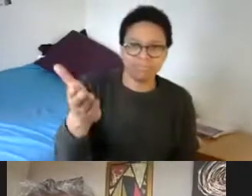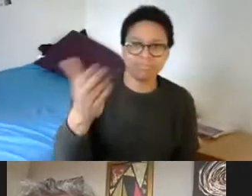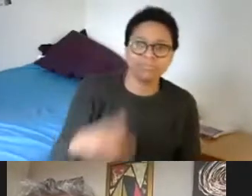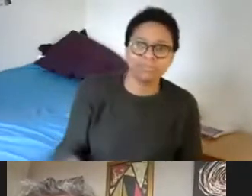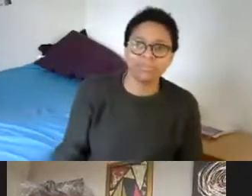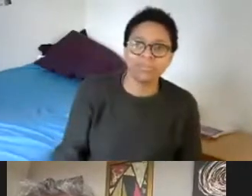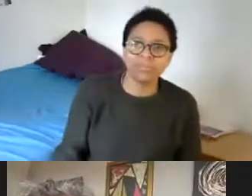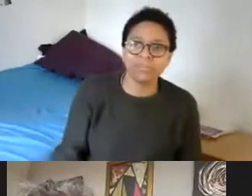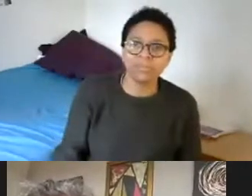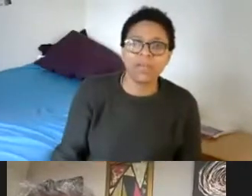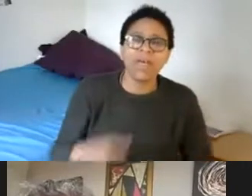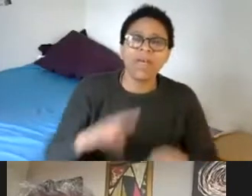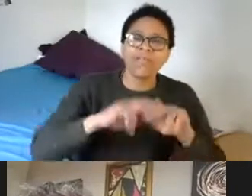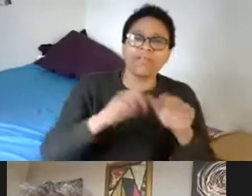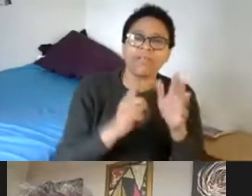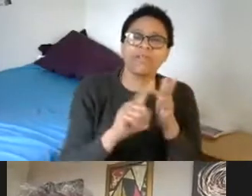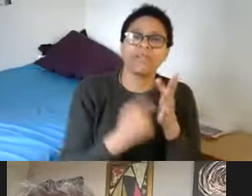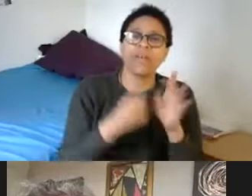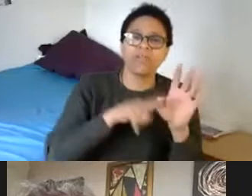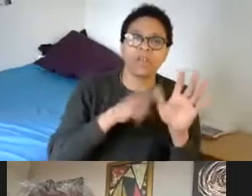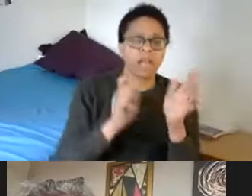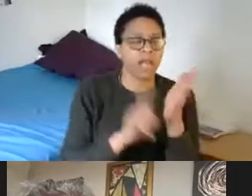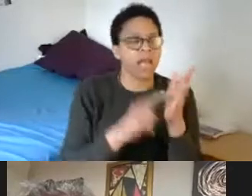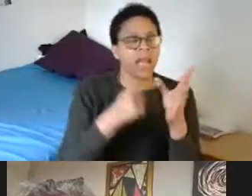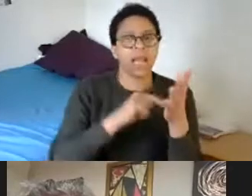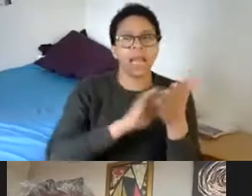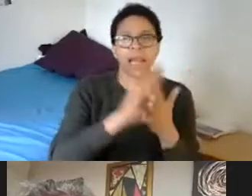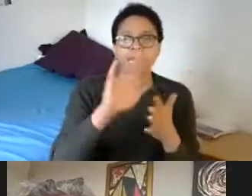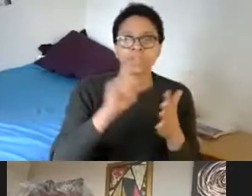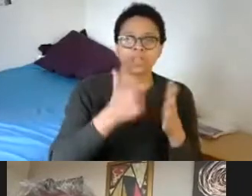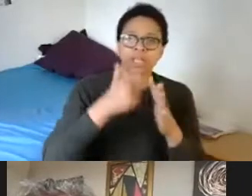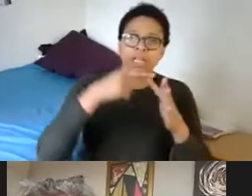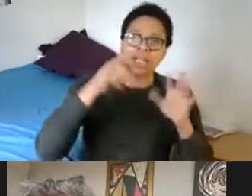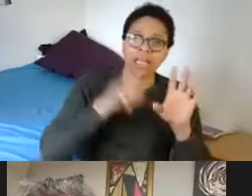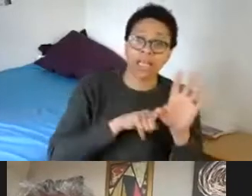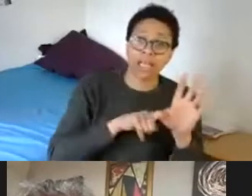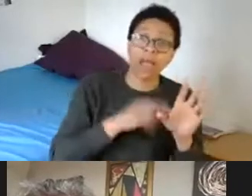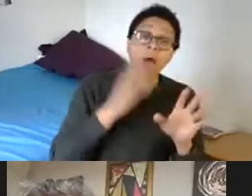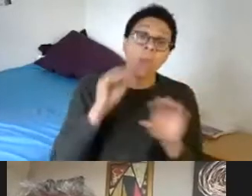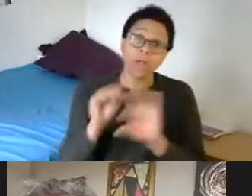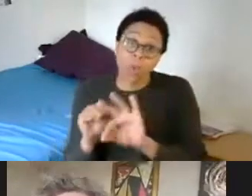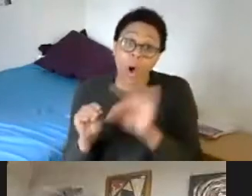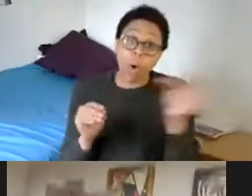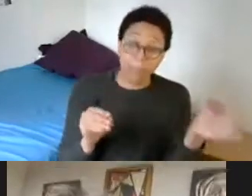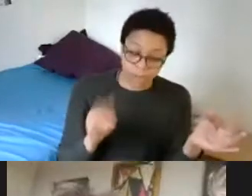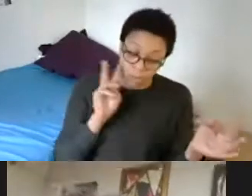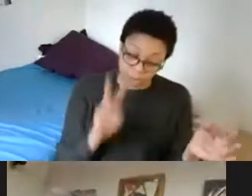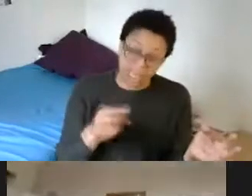go inside, you find these pressed leaves that I did maybe,